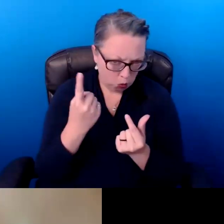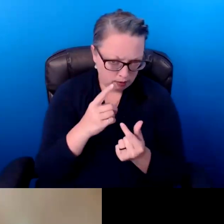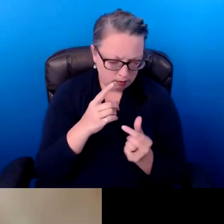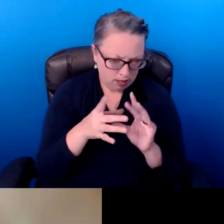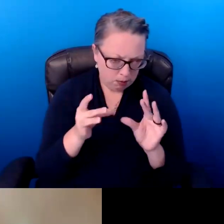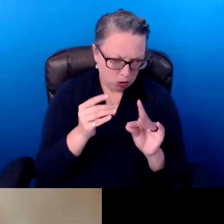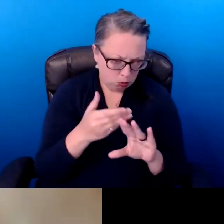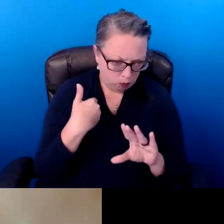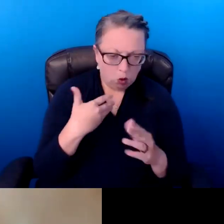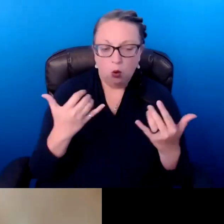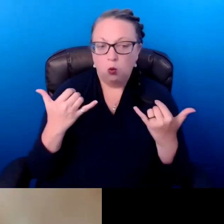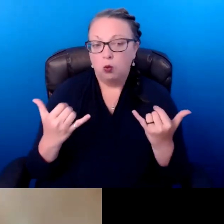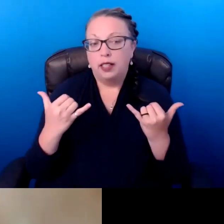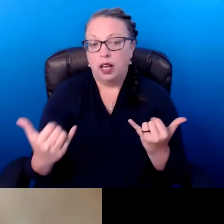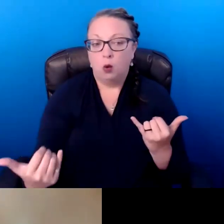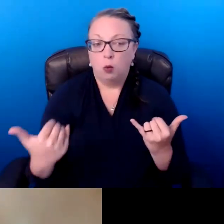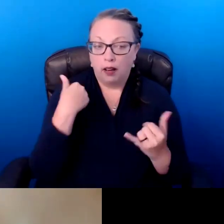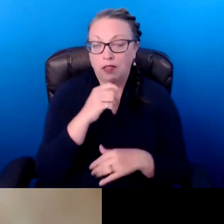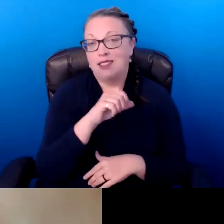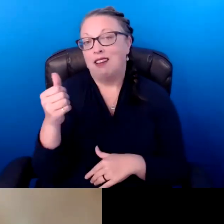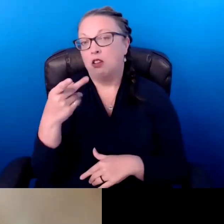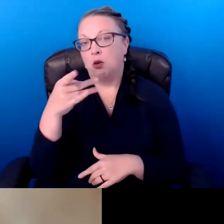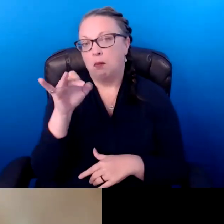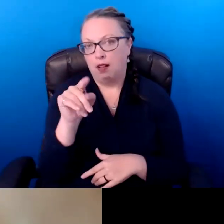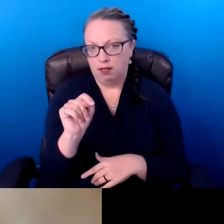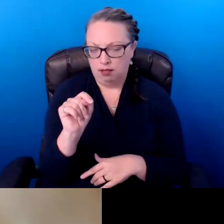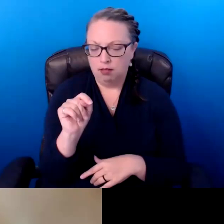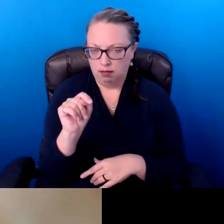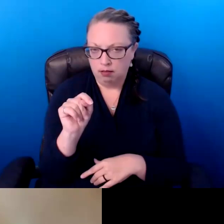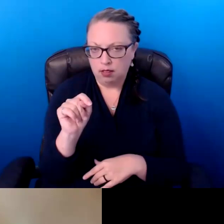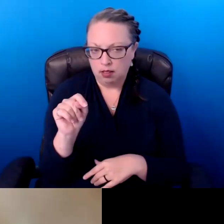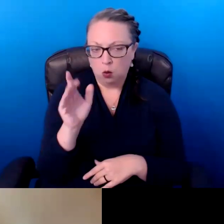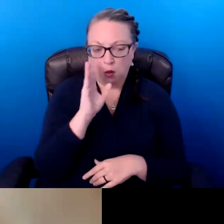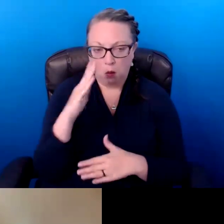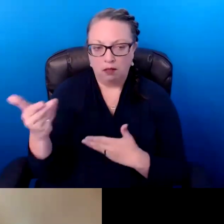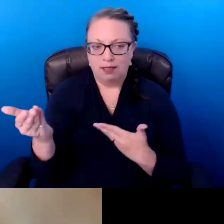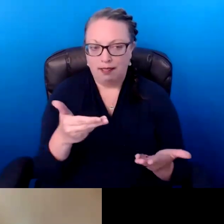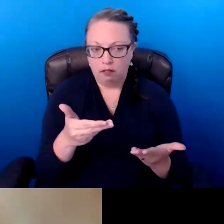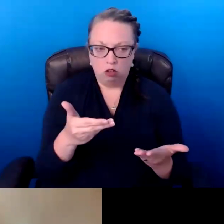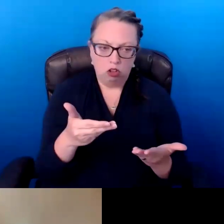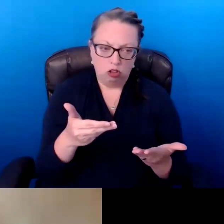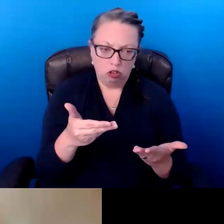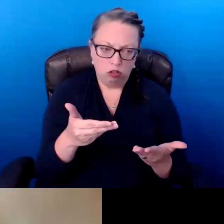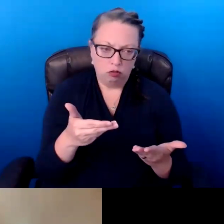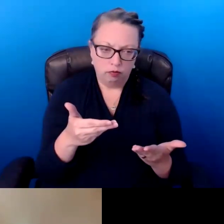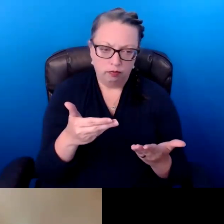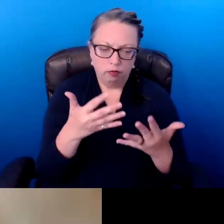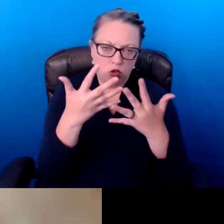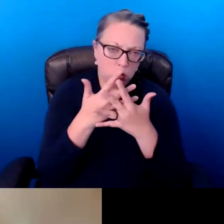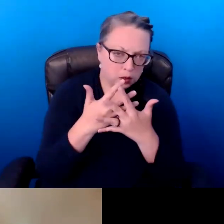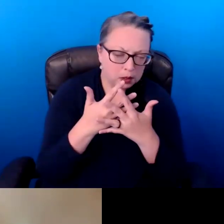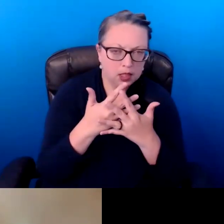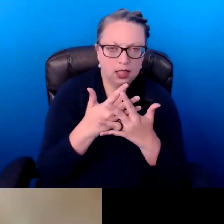have currently another pilot where we are delivering, where we are going to deliver just screening and SBIRT